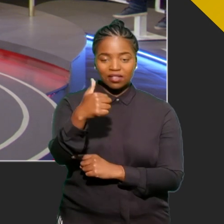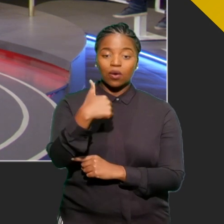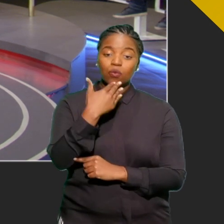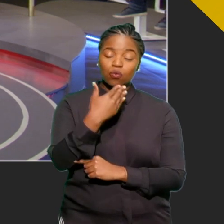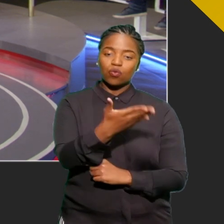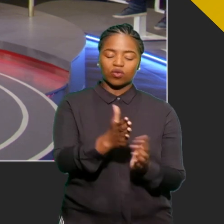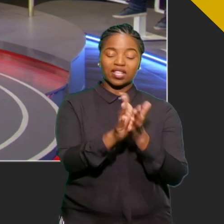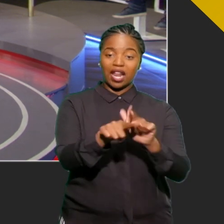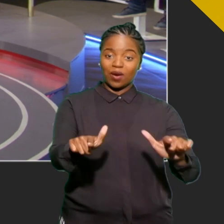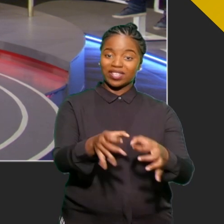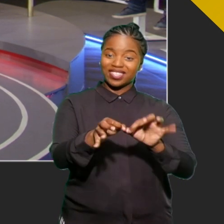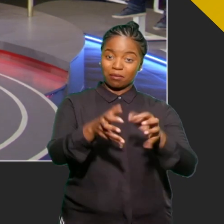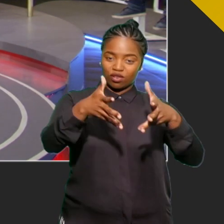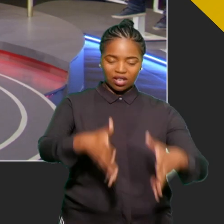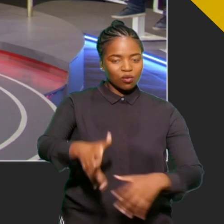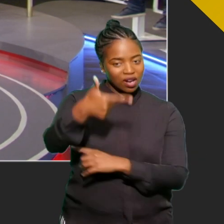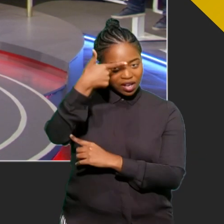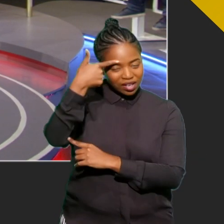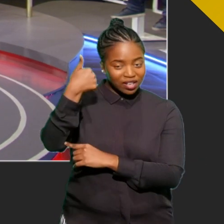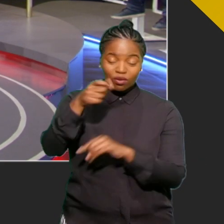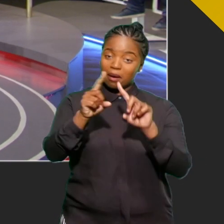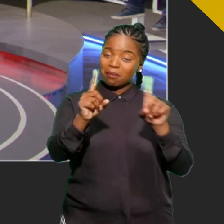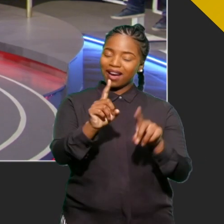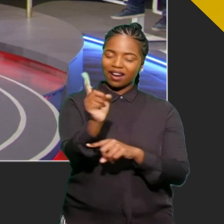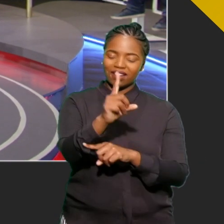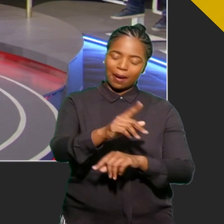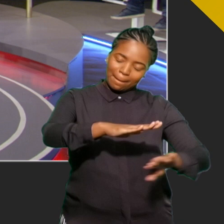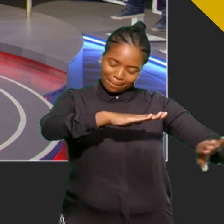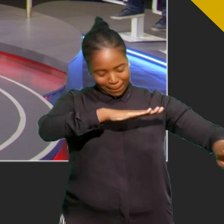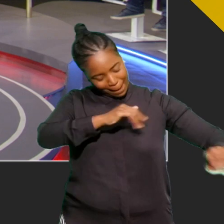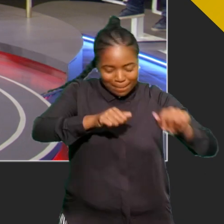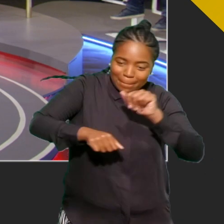who is our sign interpreter. Her name is Andy Sokabashi. But also,